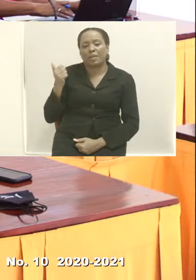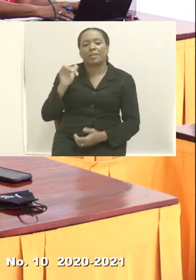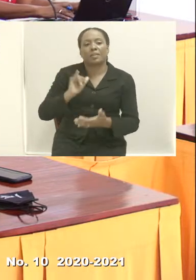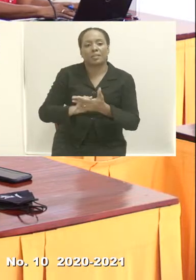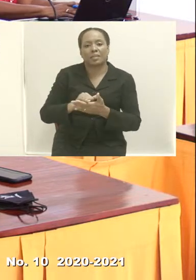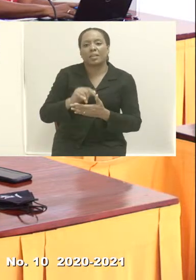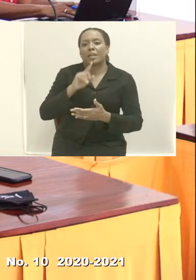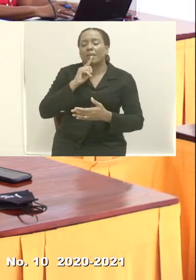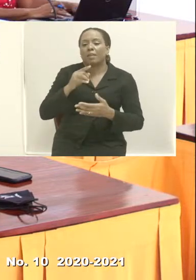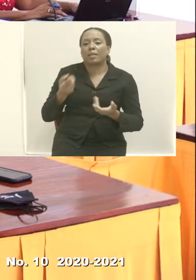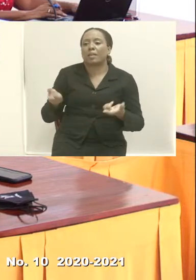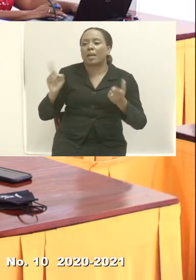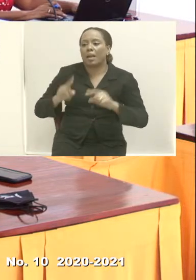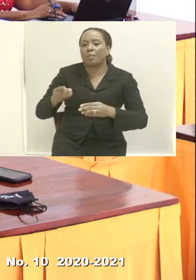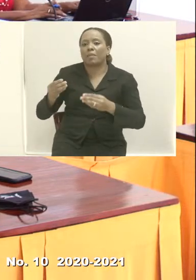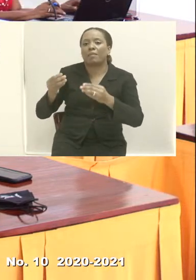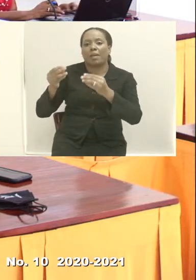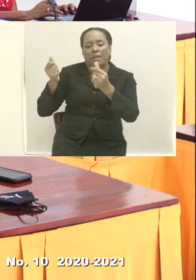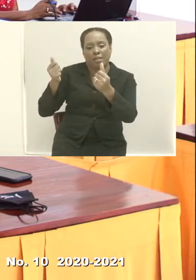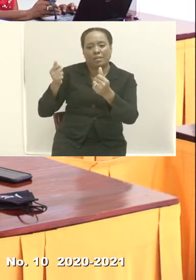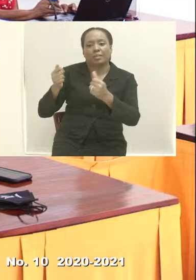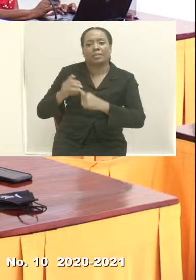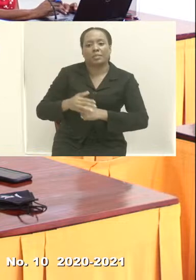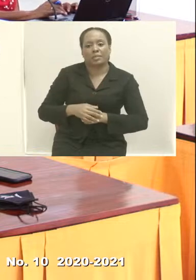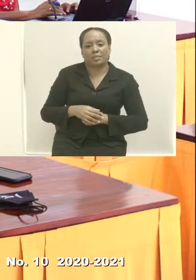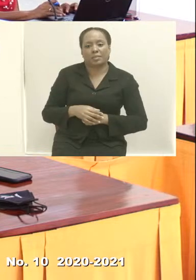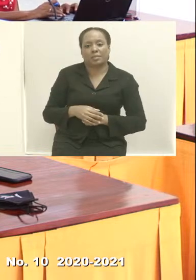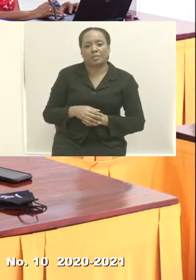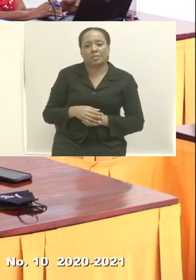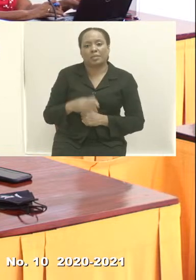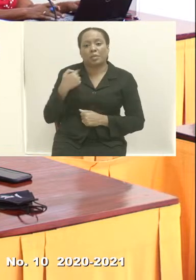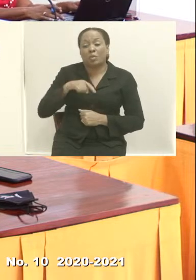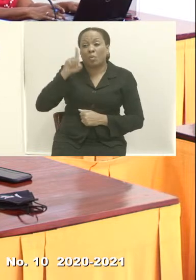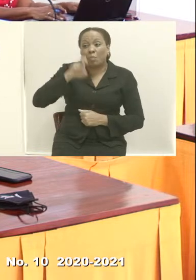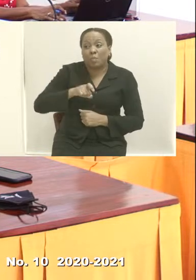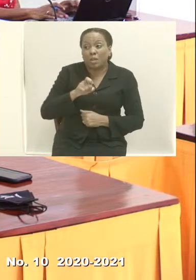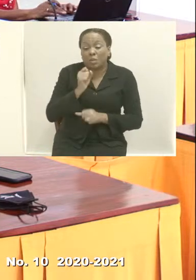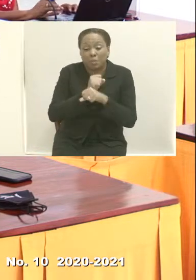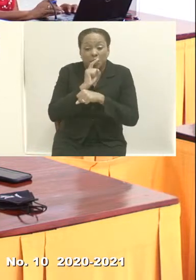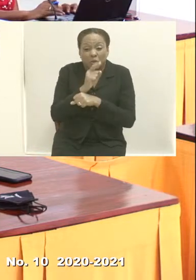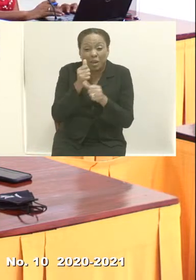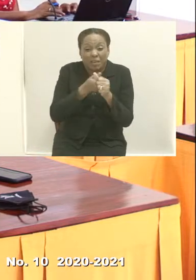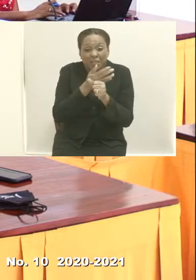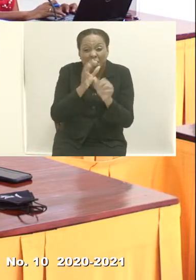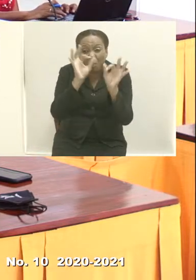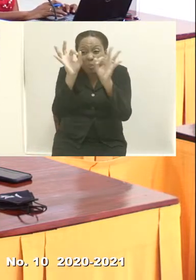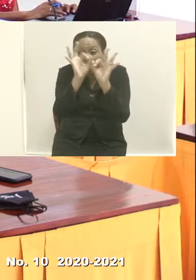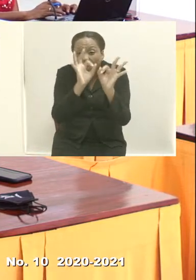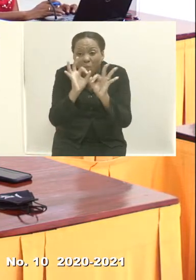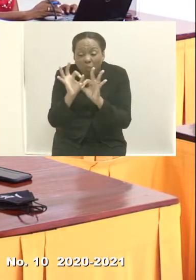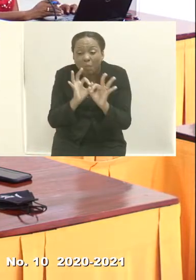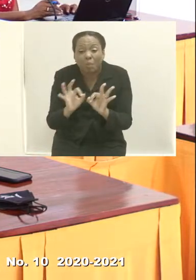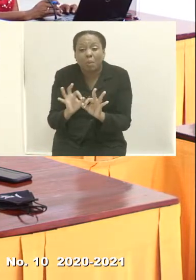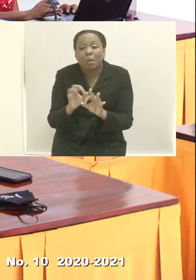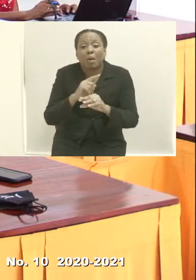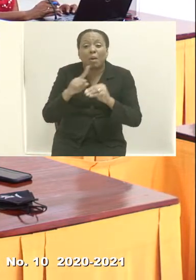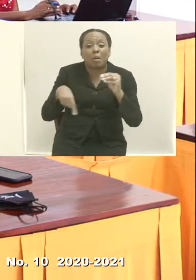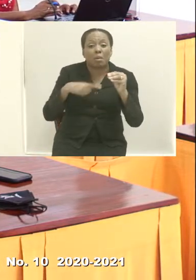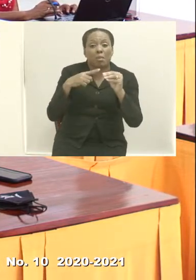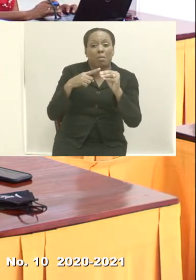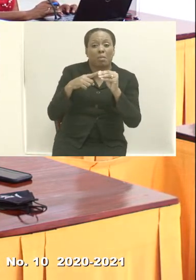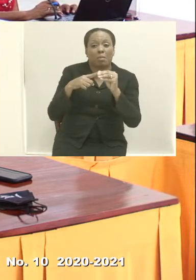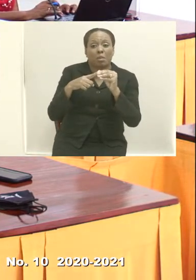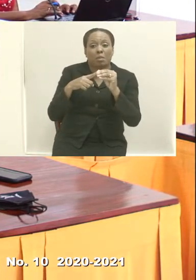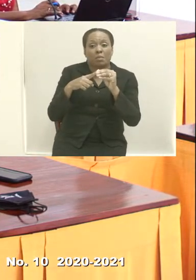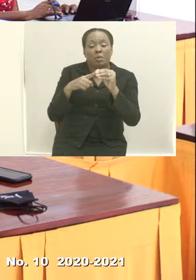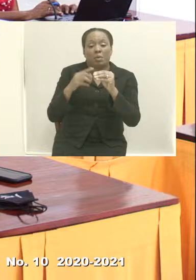possible, even as we must dot I's and cross T's on the fundamental and inescapable responsibility